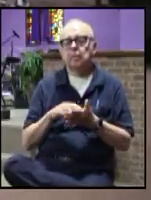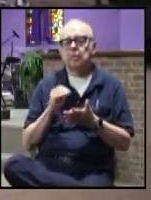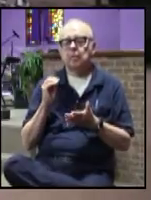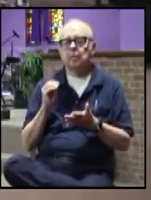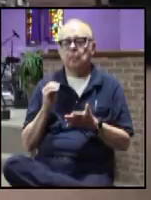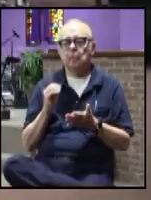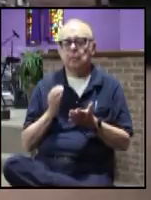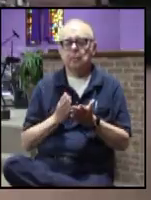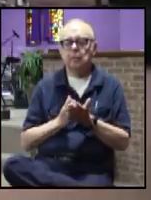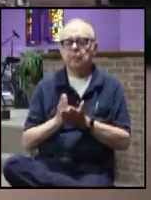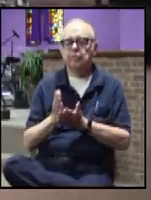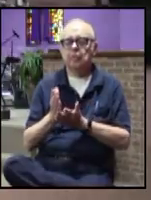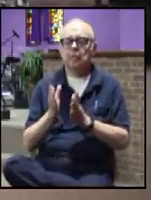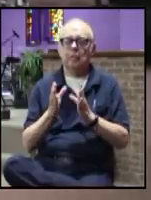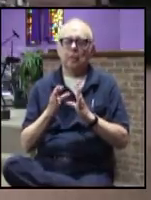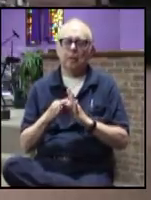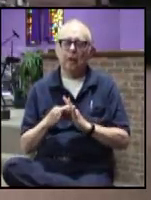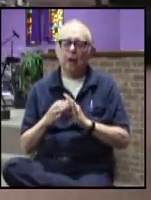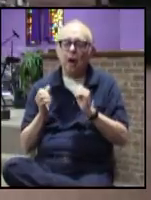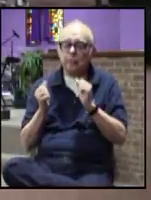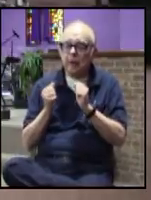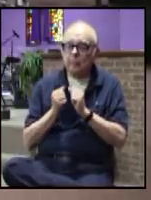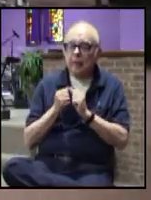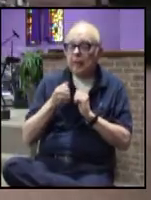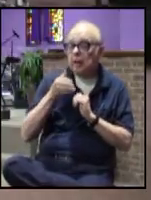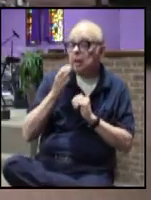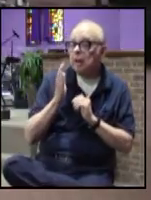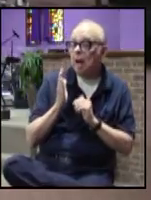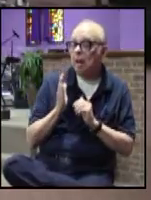learn to cooperate with God.